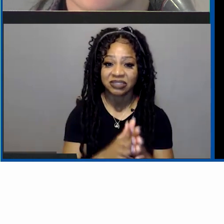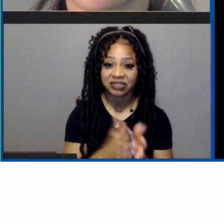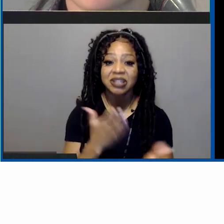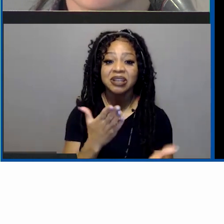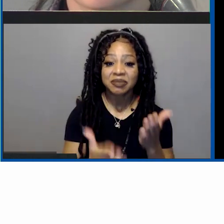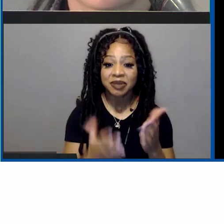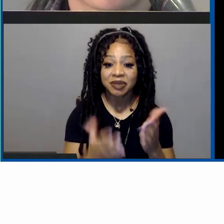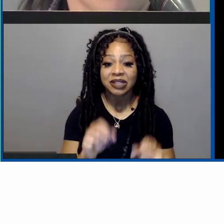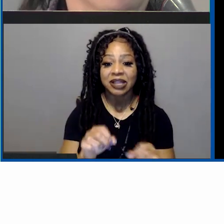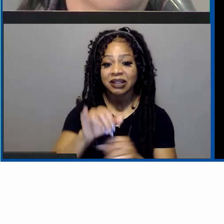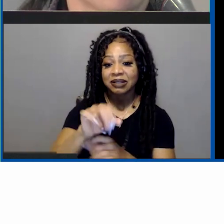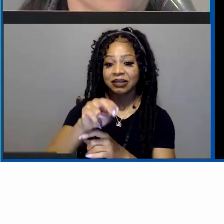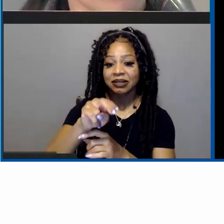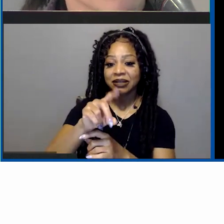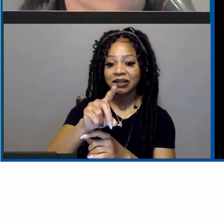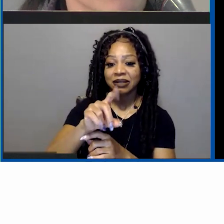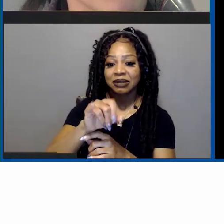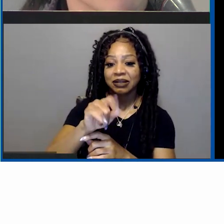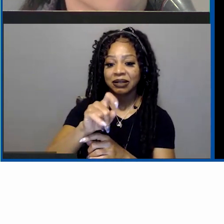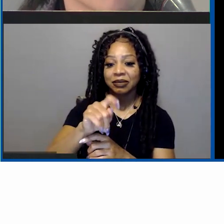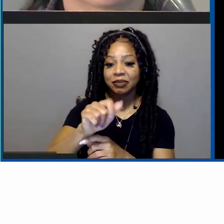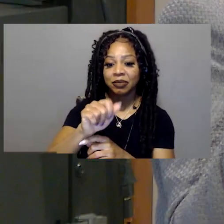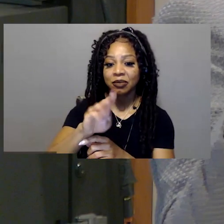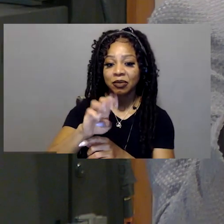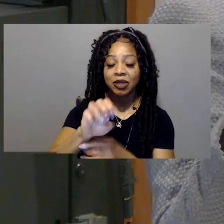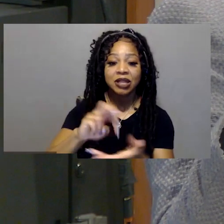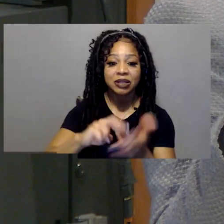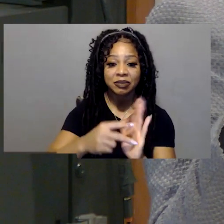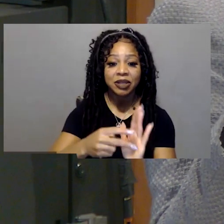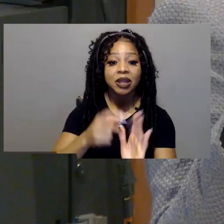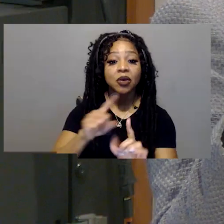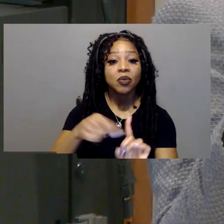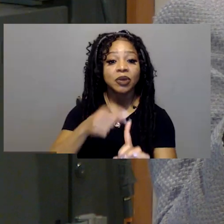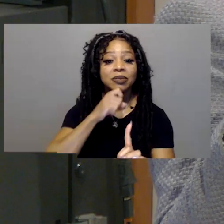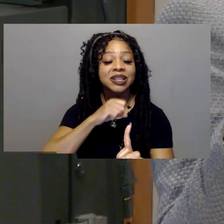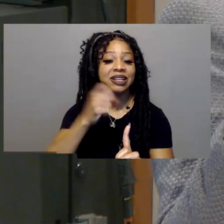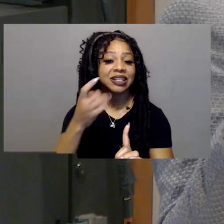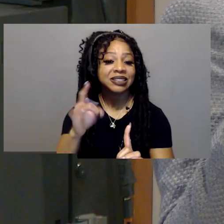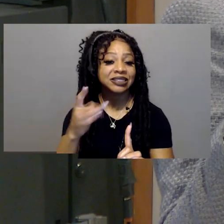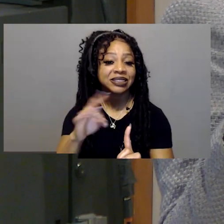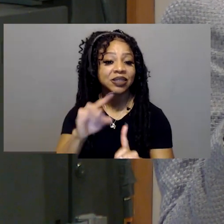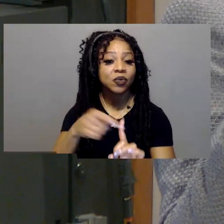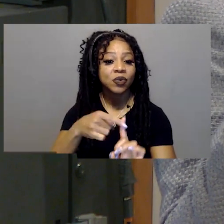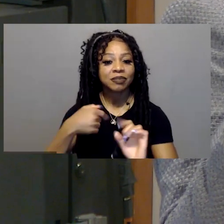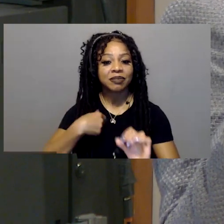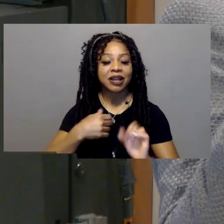indictable. So if I'm 18, when will my record be sealed?